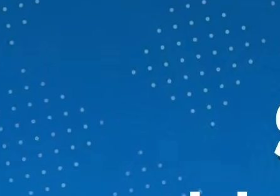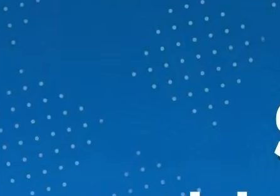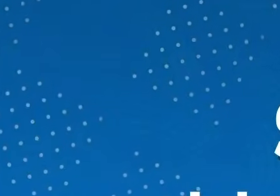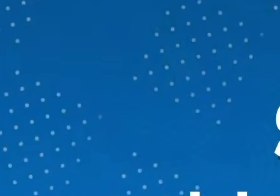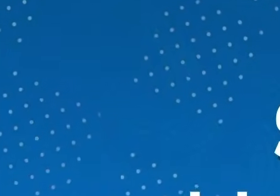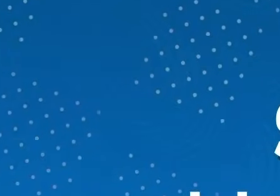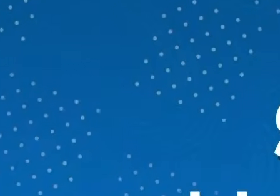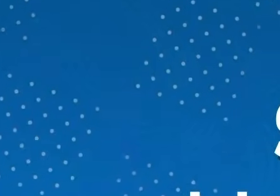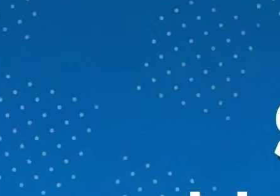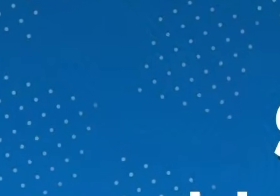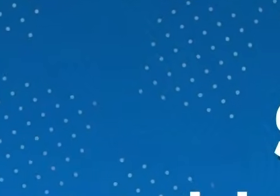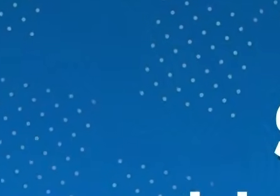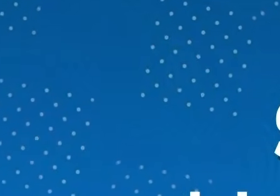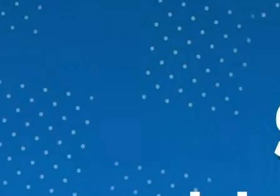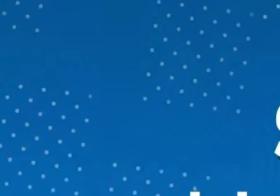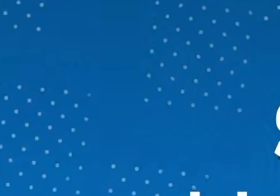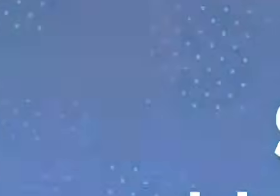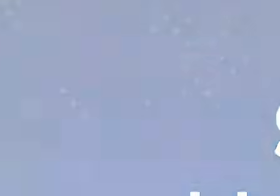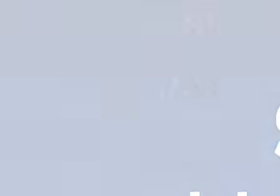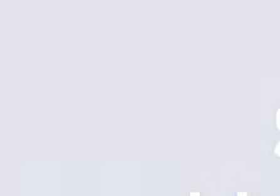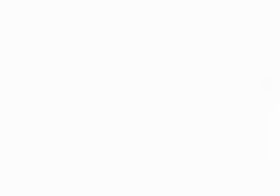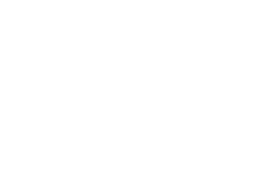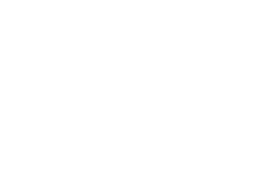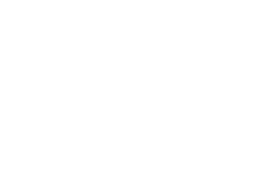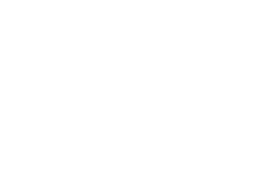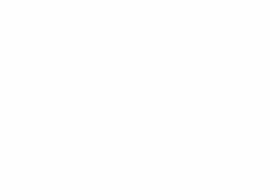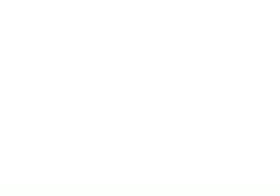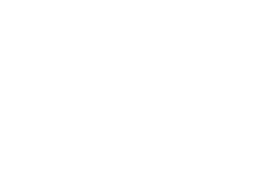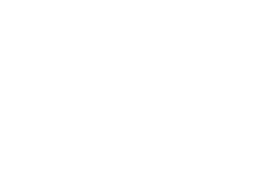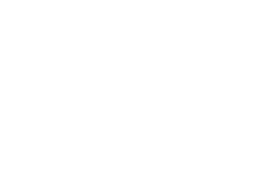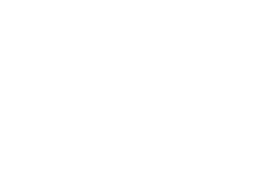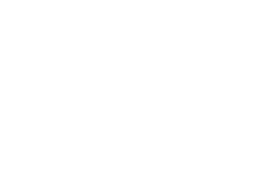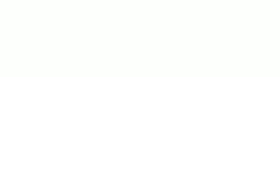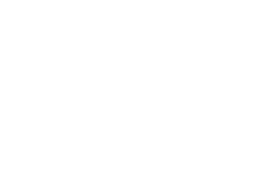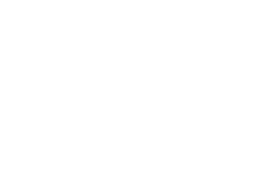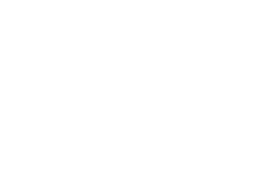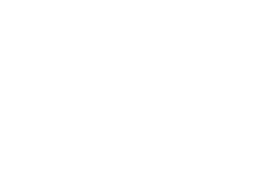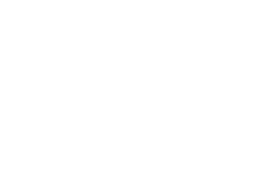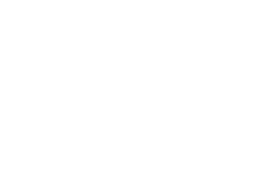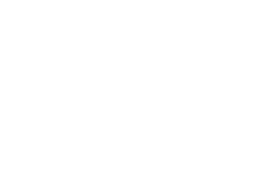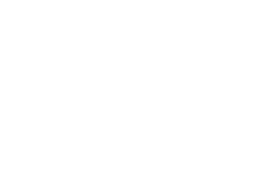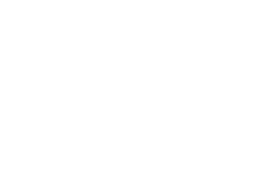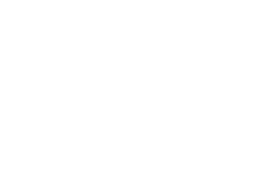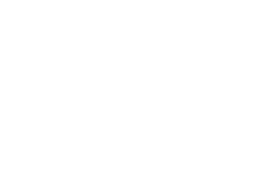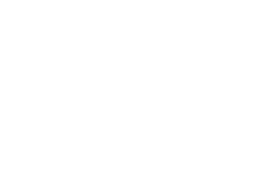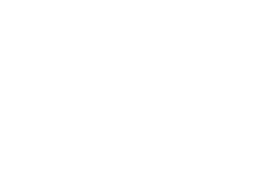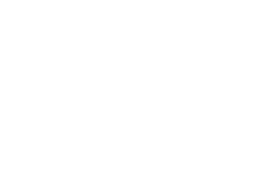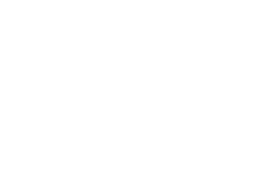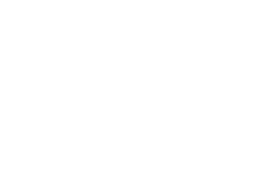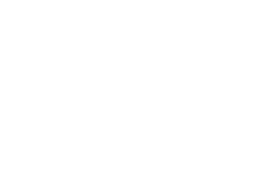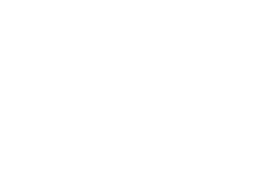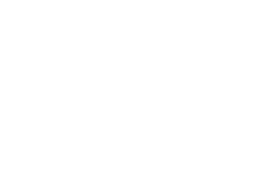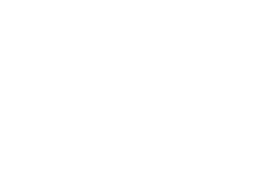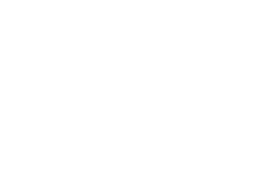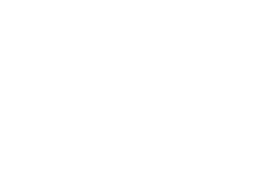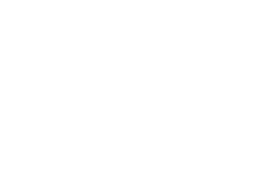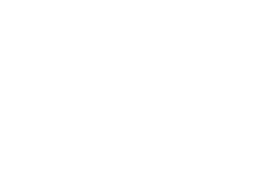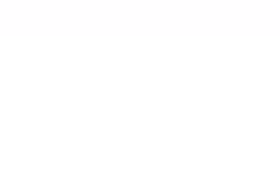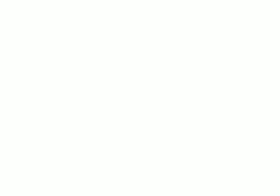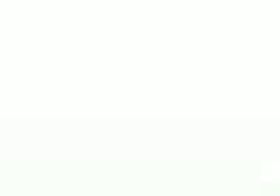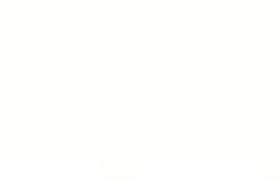tradeboard.gov.jm/Export Jamaica to sign up today. Expanding Jamaica's reach, empowering our people.